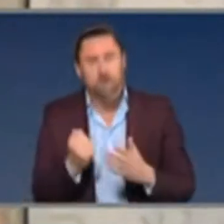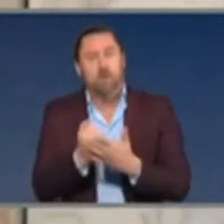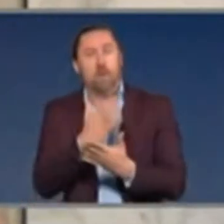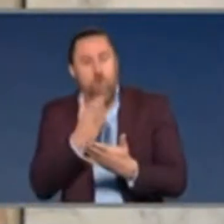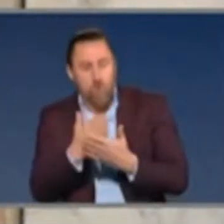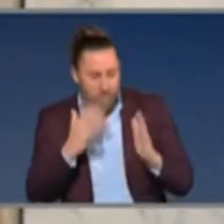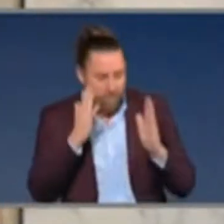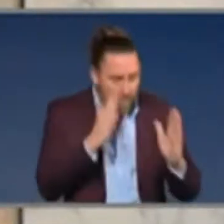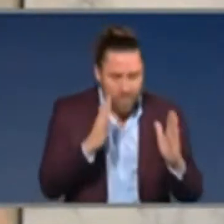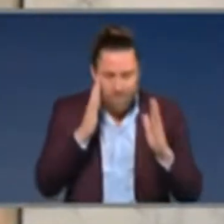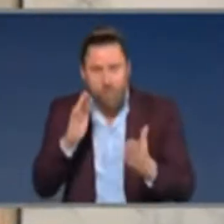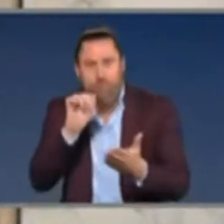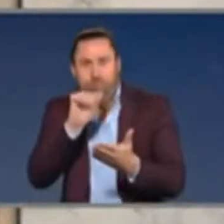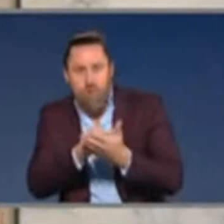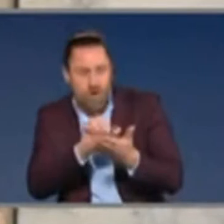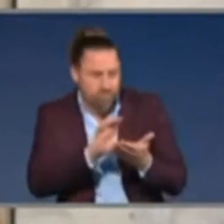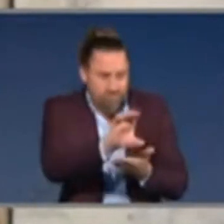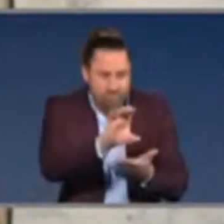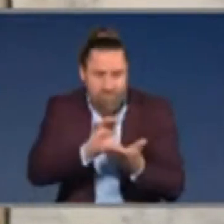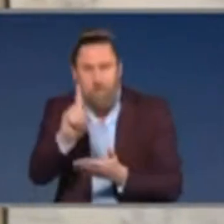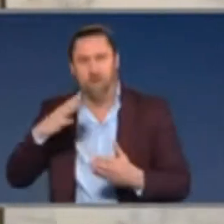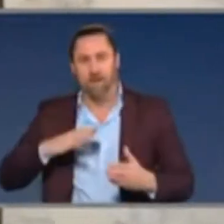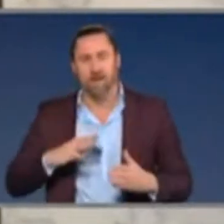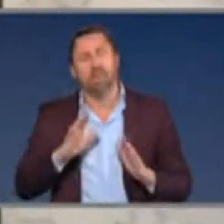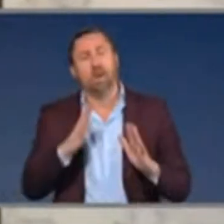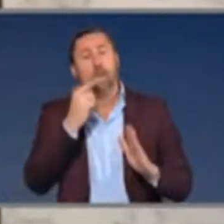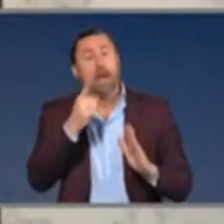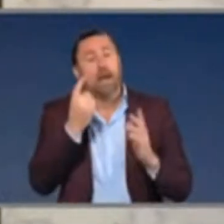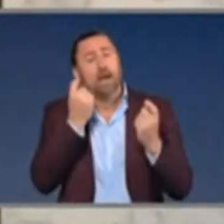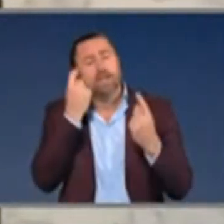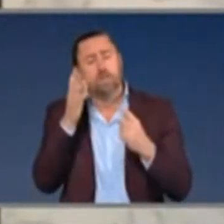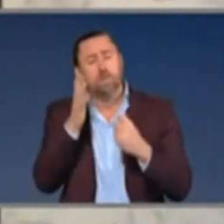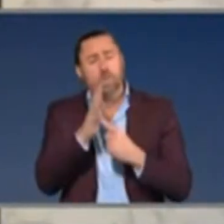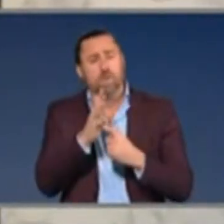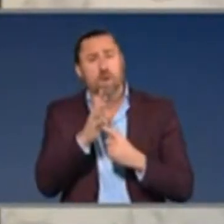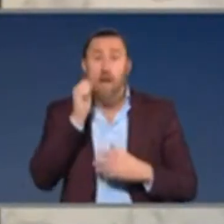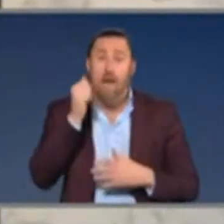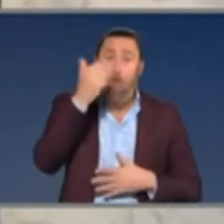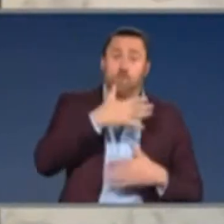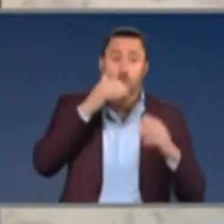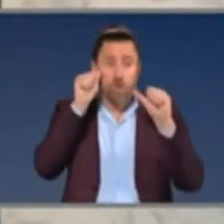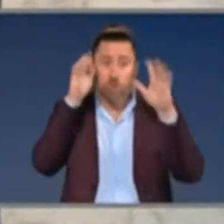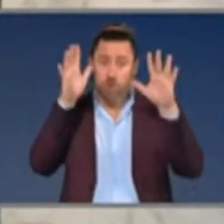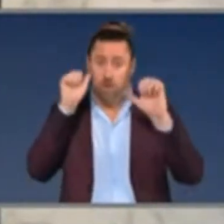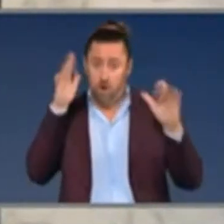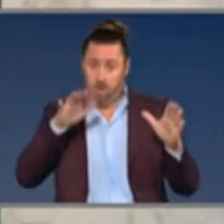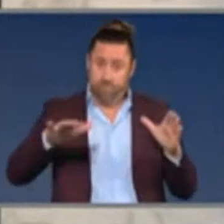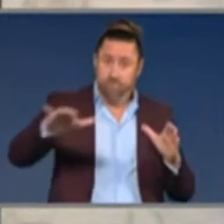areas are being thing. But you have to understand that in Aboriginal and Torres Strait